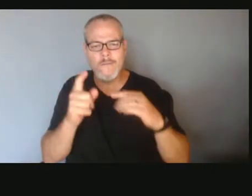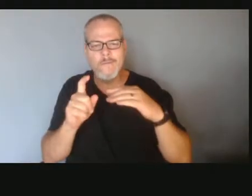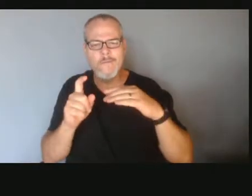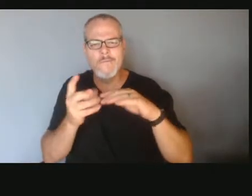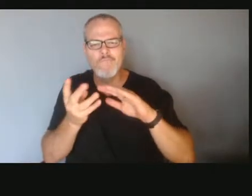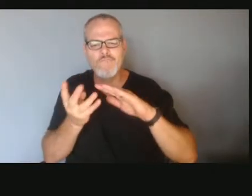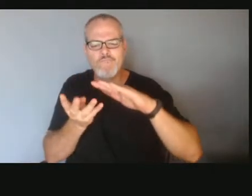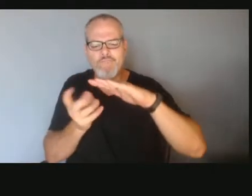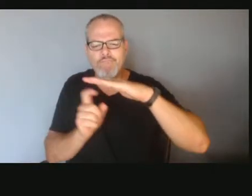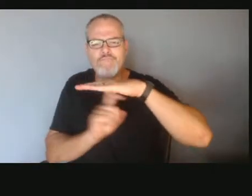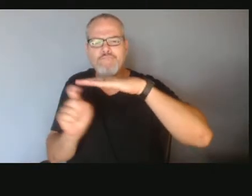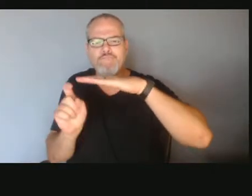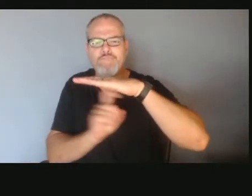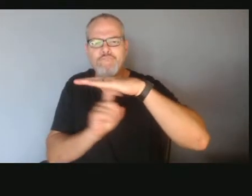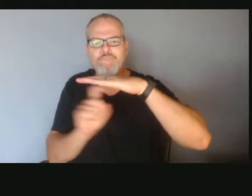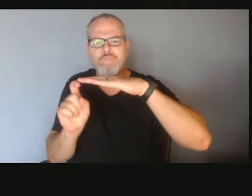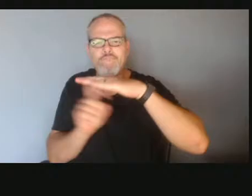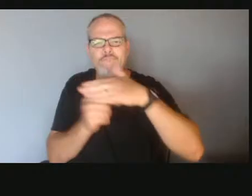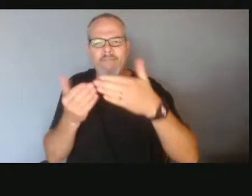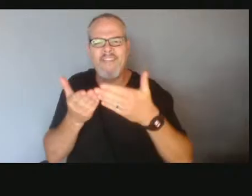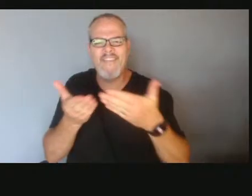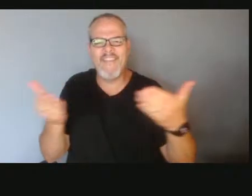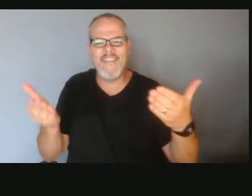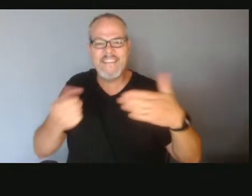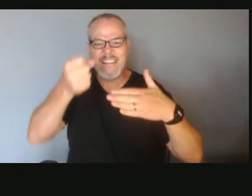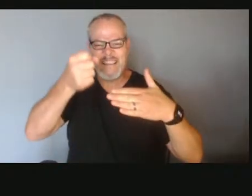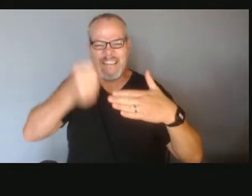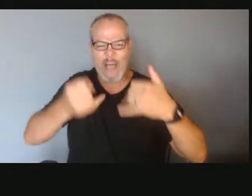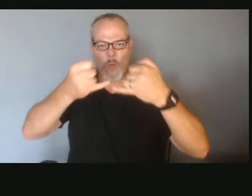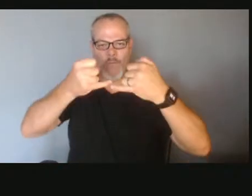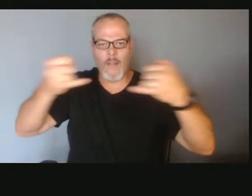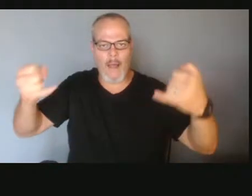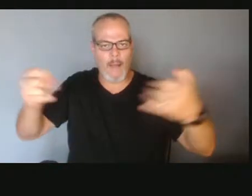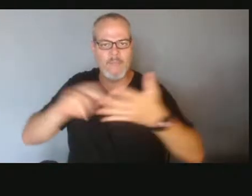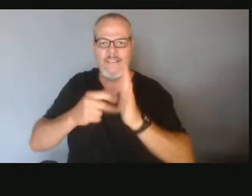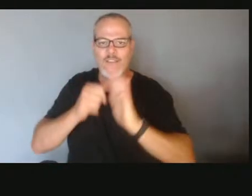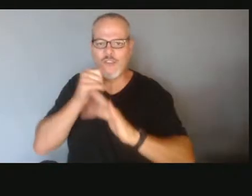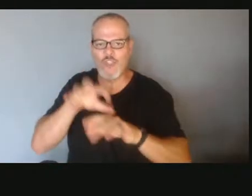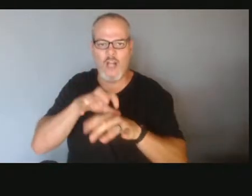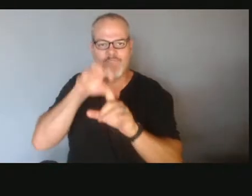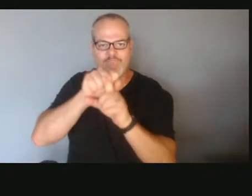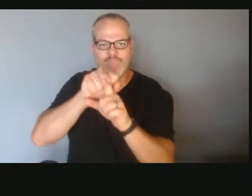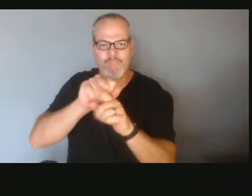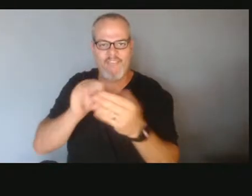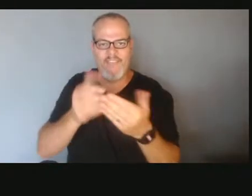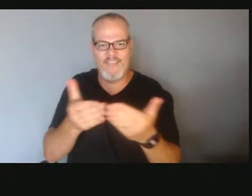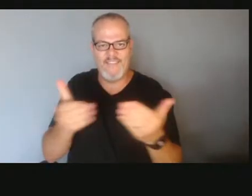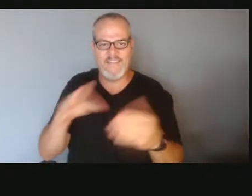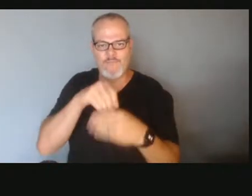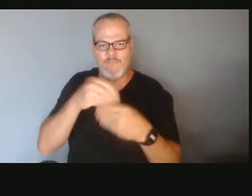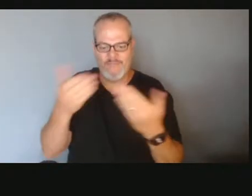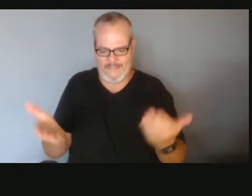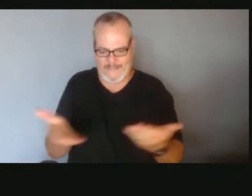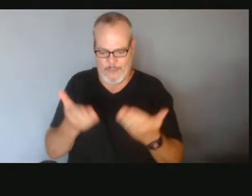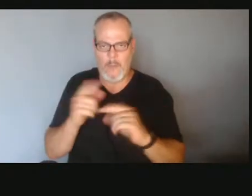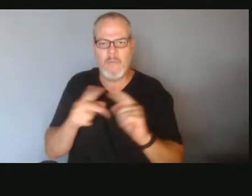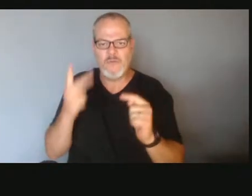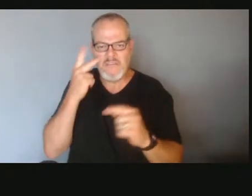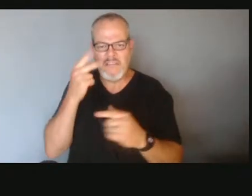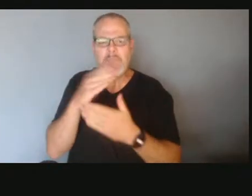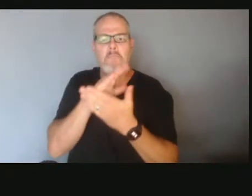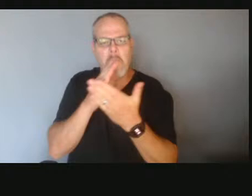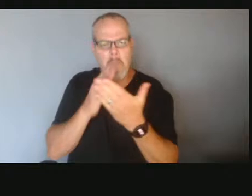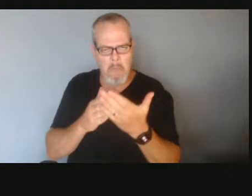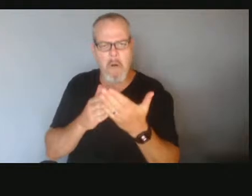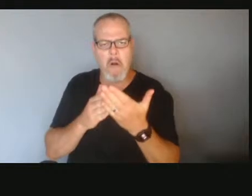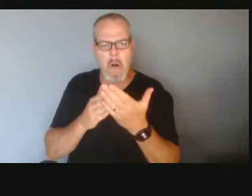anything south of that line. So it's really not capturing what's happening up here, but you do get a partial image of where that gas plume is going.